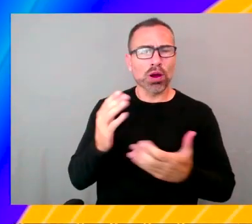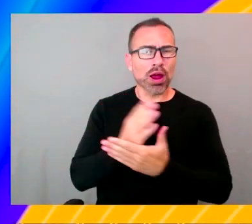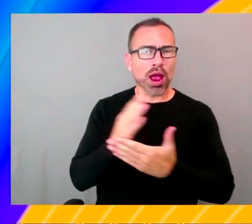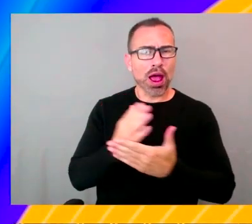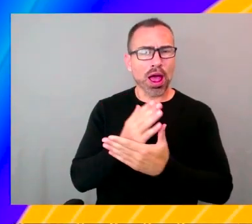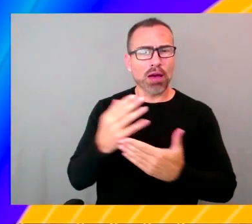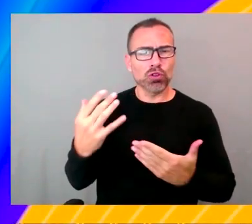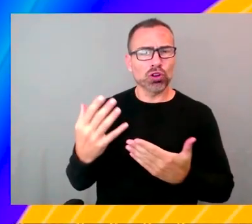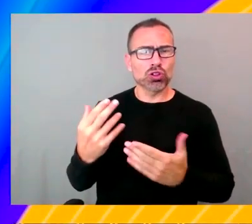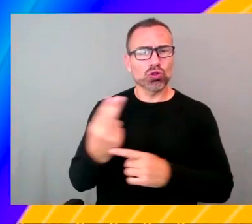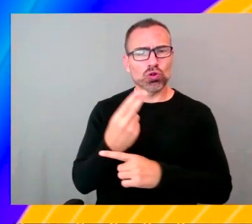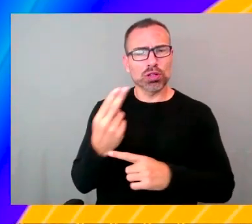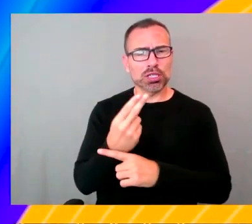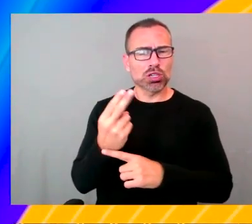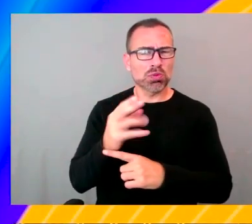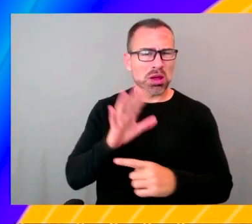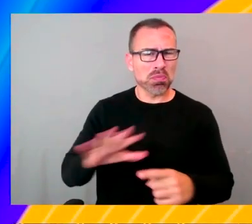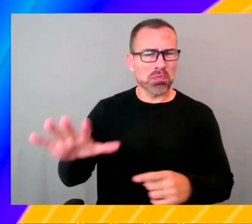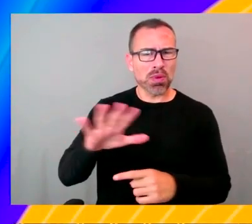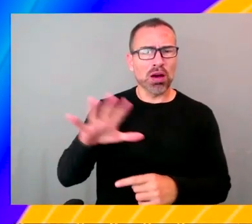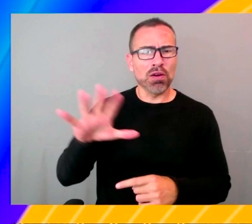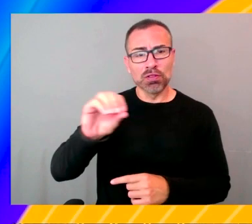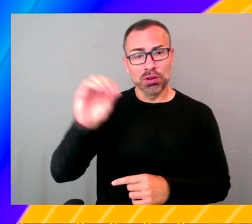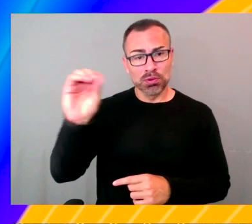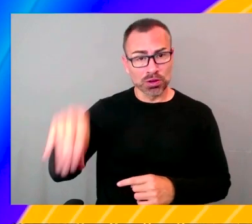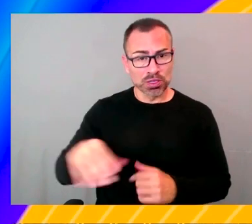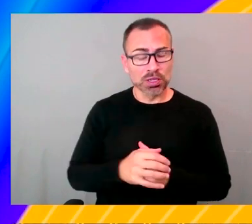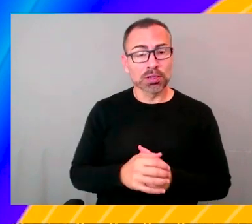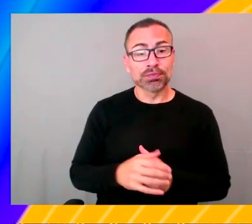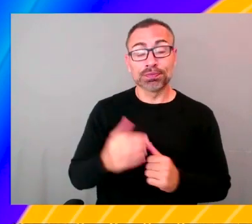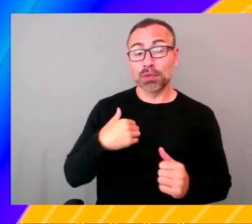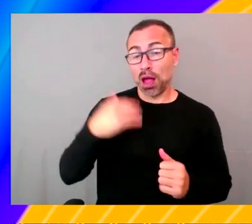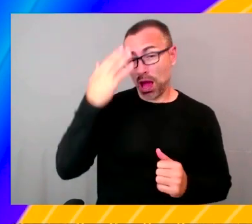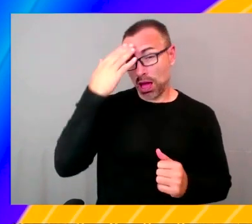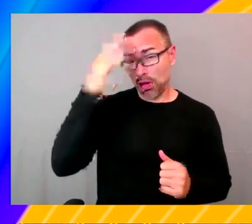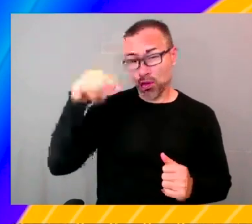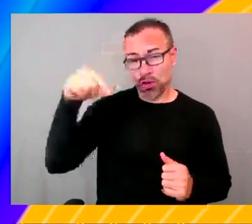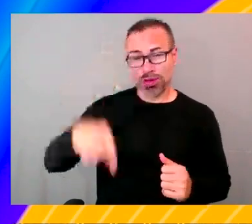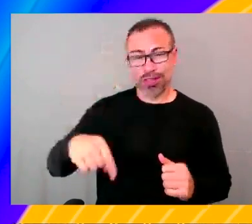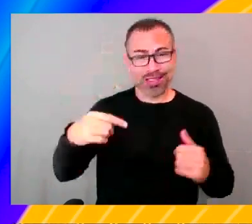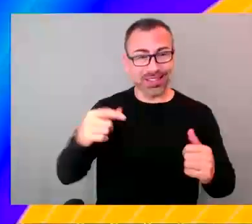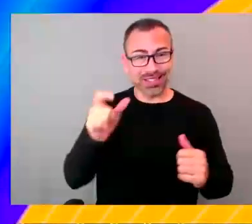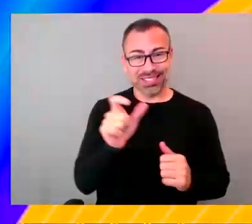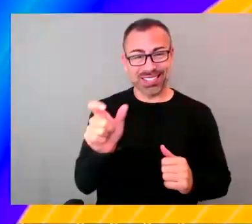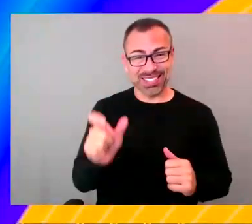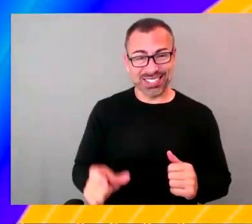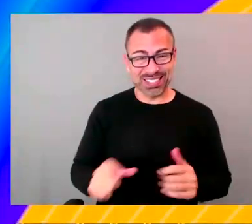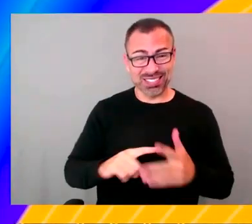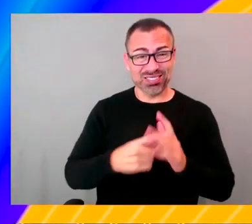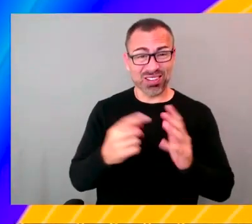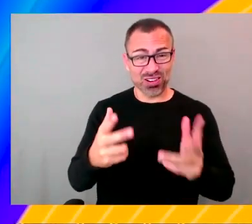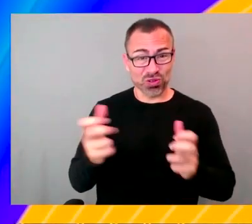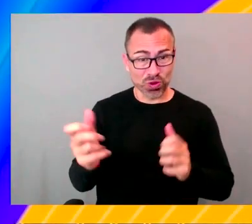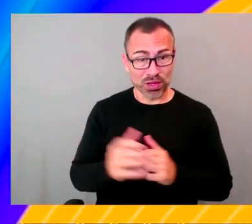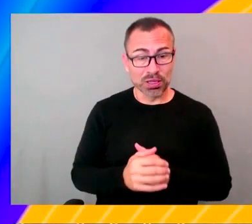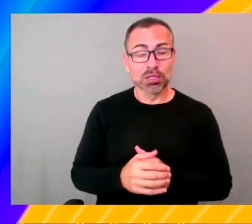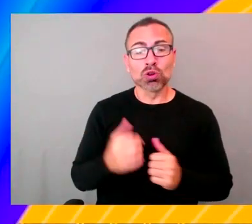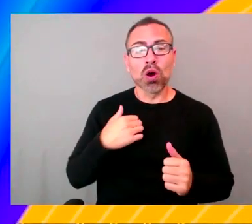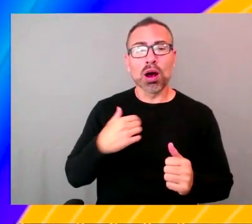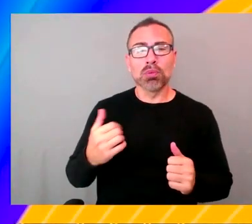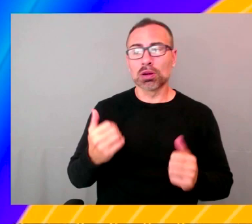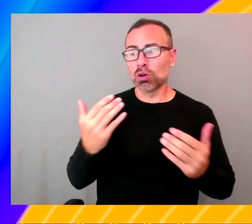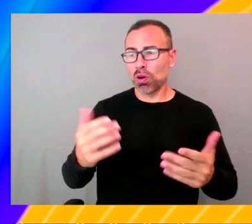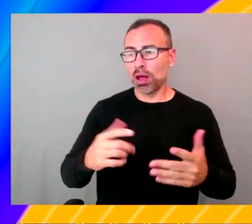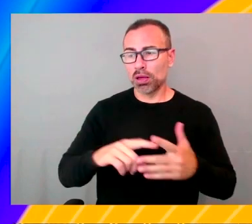50%. I know that these instances start up pretty quickly, so I'm going to tune that warm-up period, how long it takes